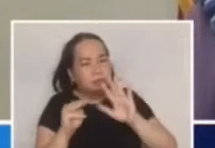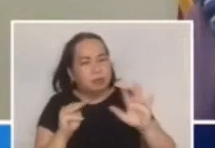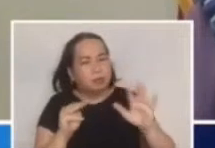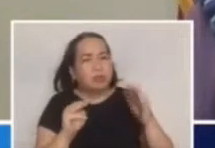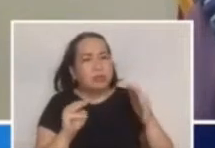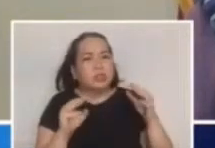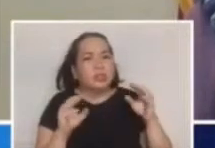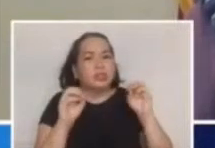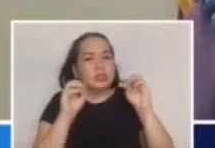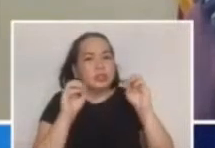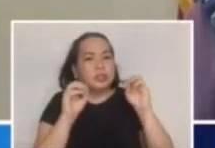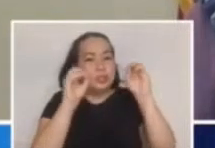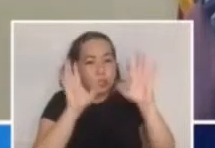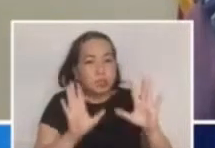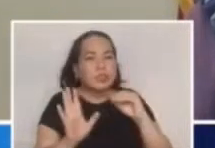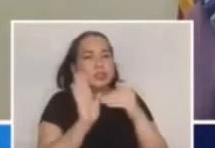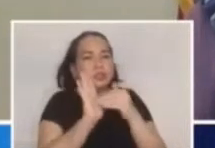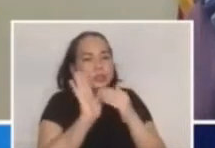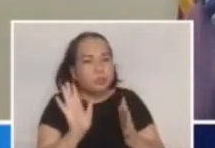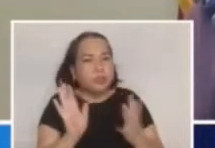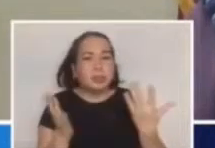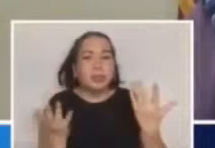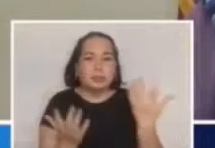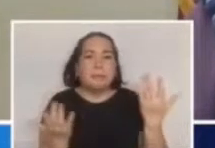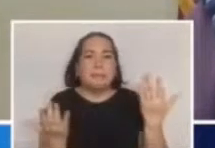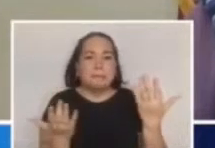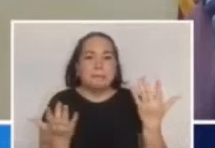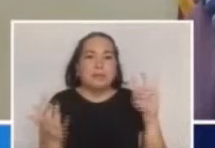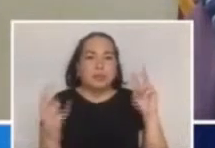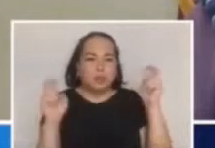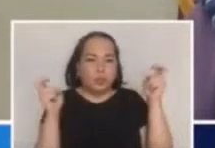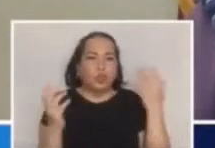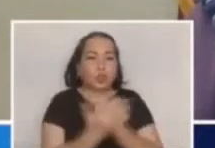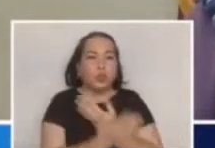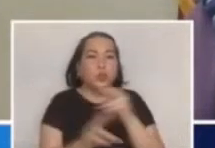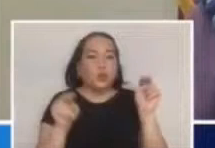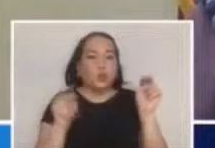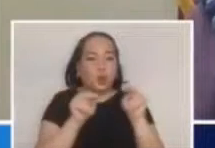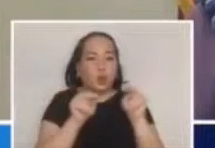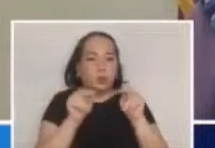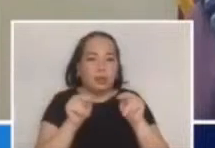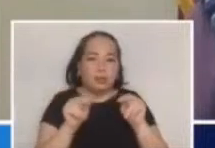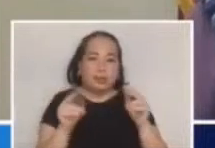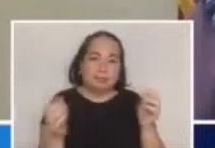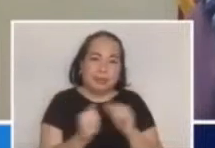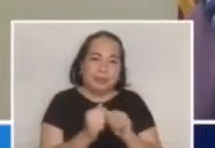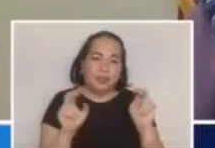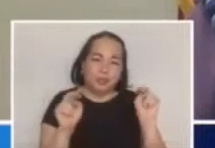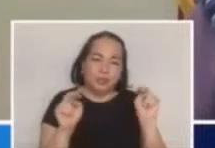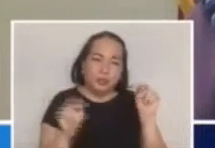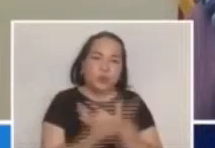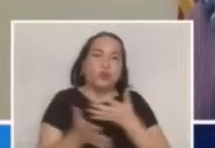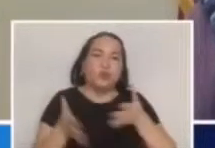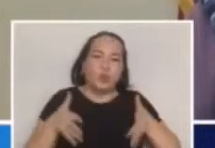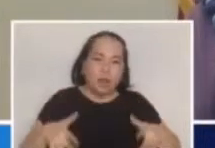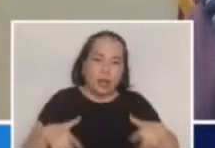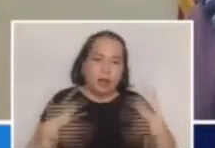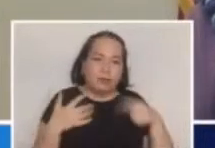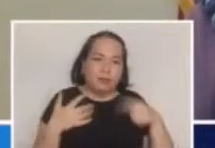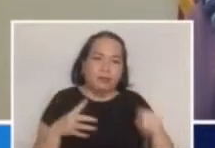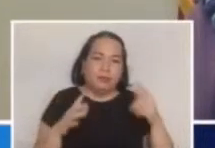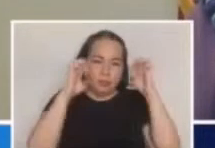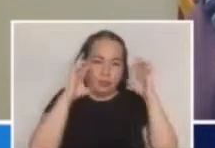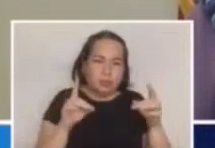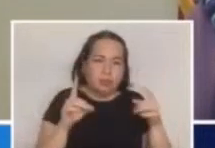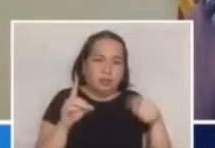community. More than ever, ang education process ngayon, ang learning process, is also a